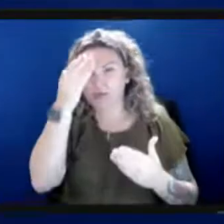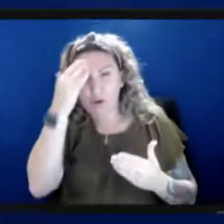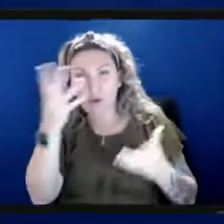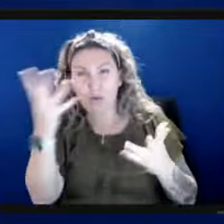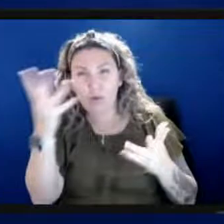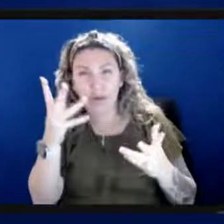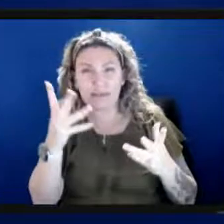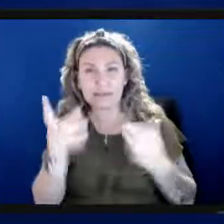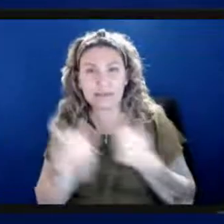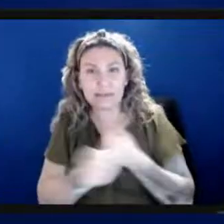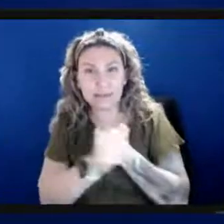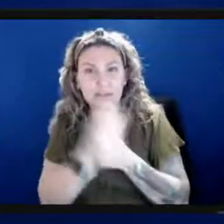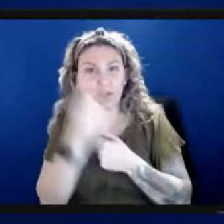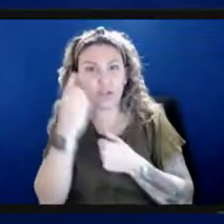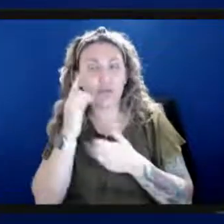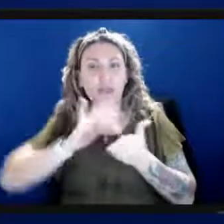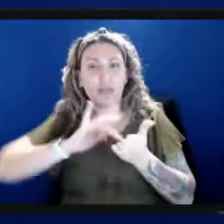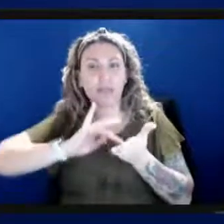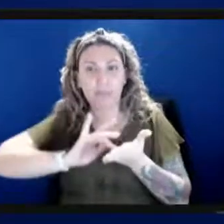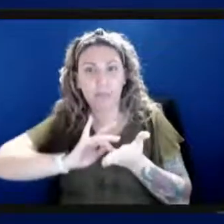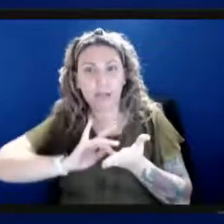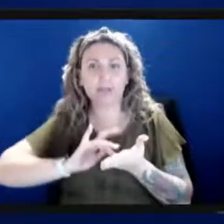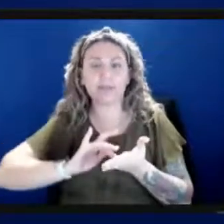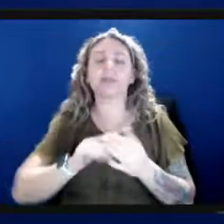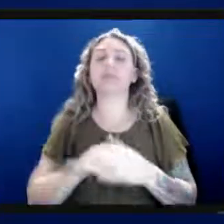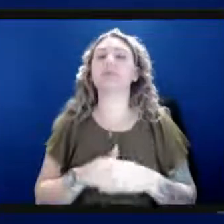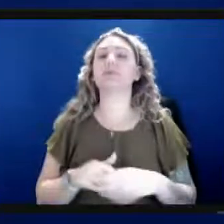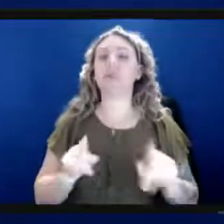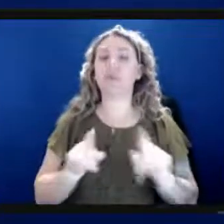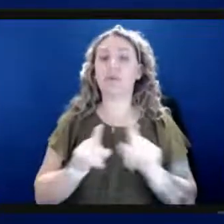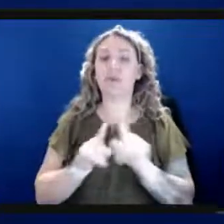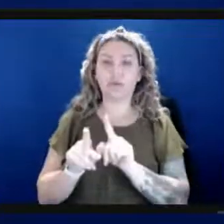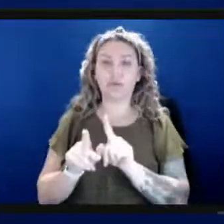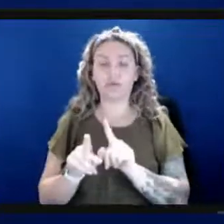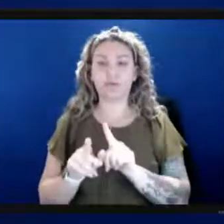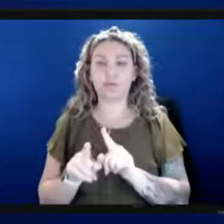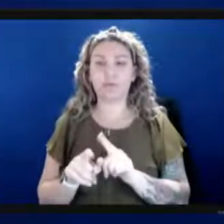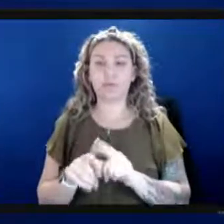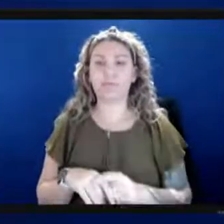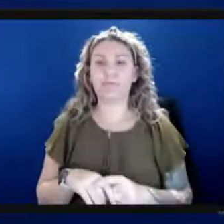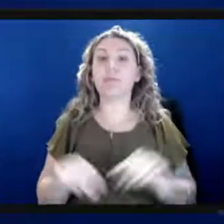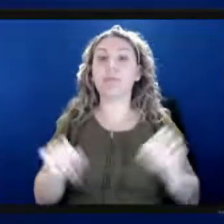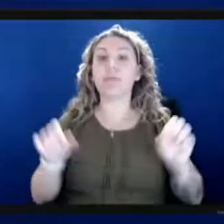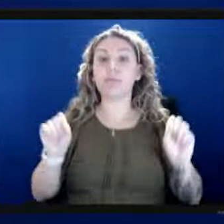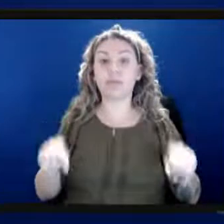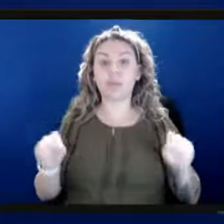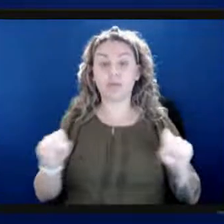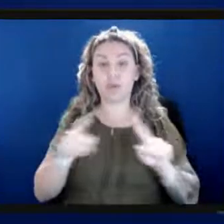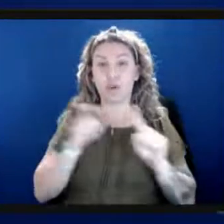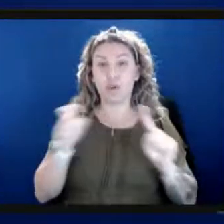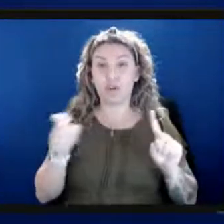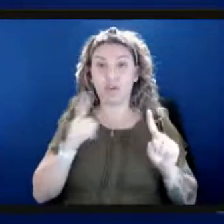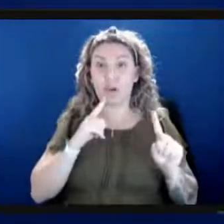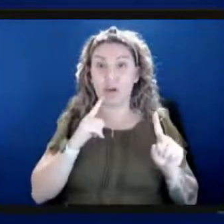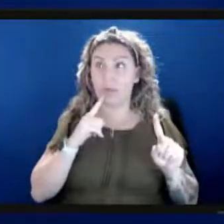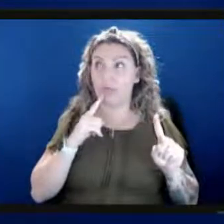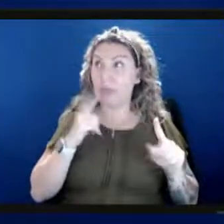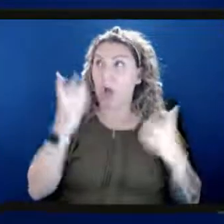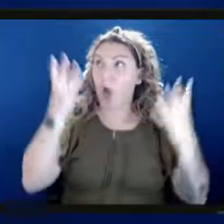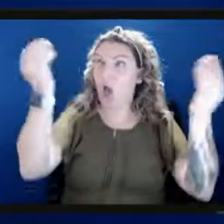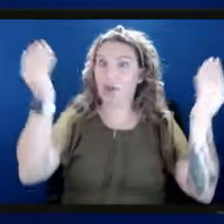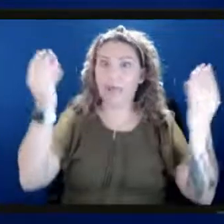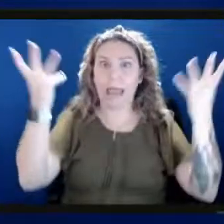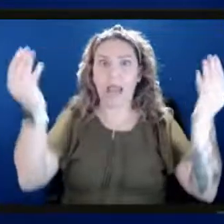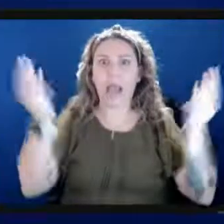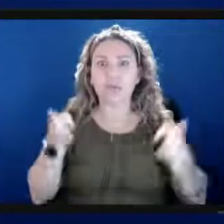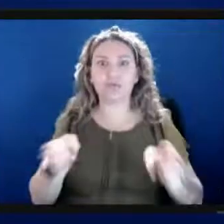dangers of these medications are, and also the potential of getting it from the street is going to be much, much more dangerous because